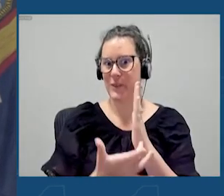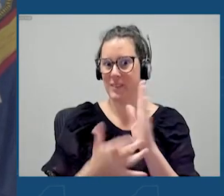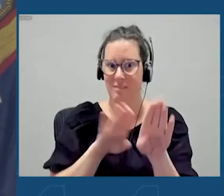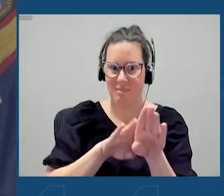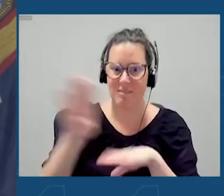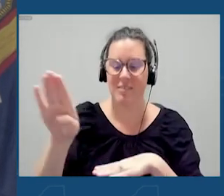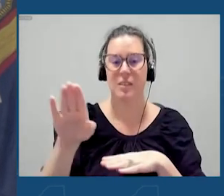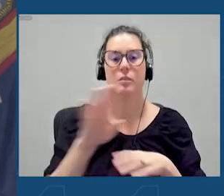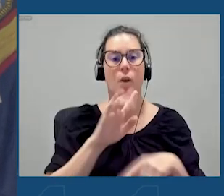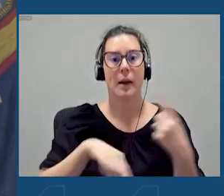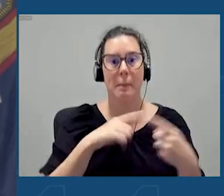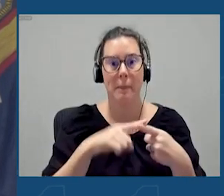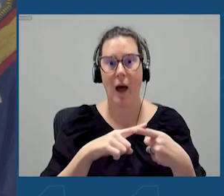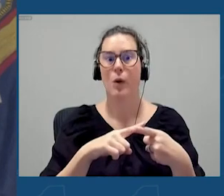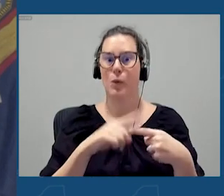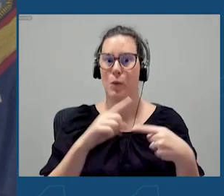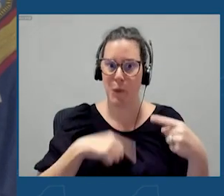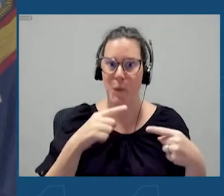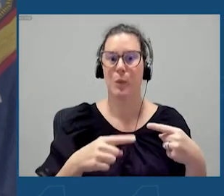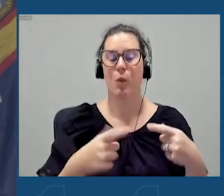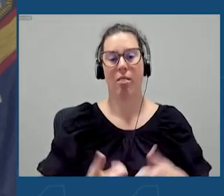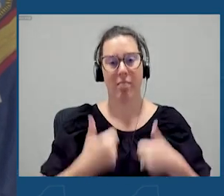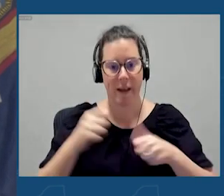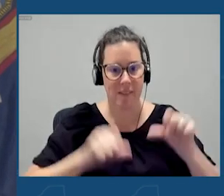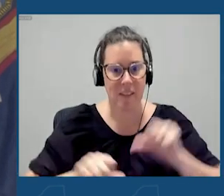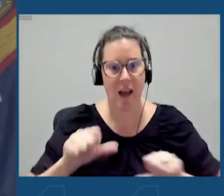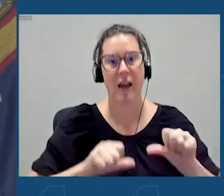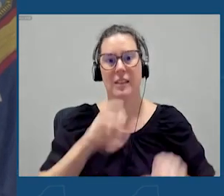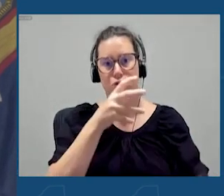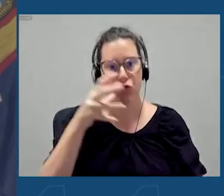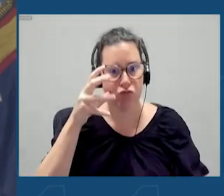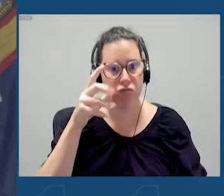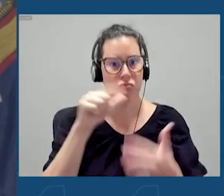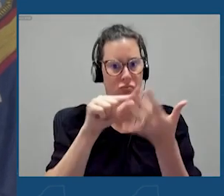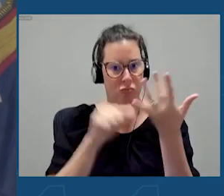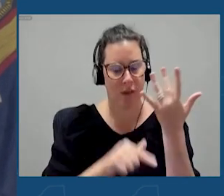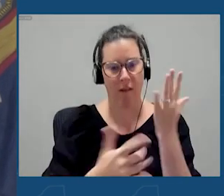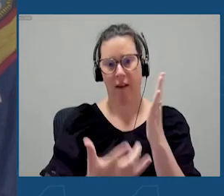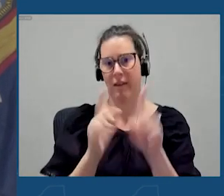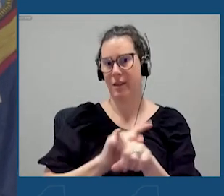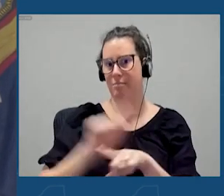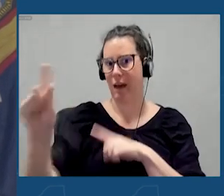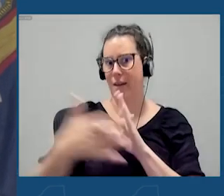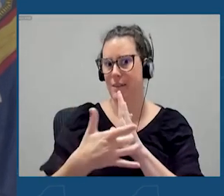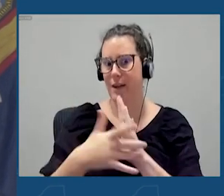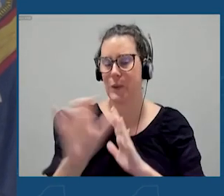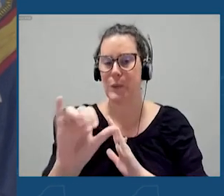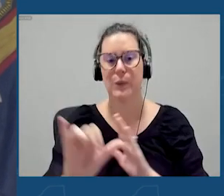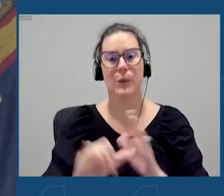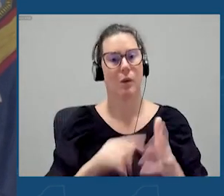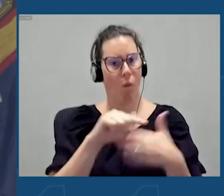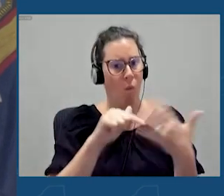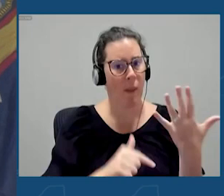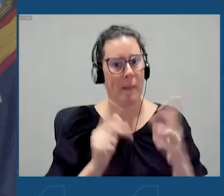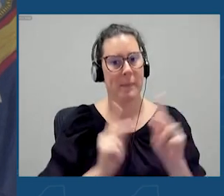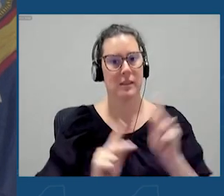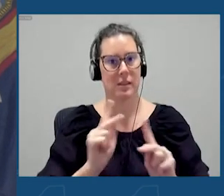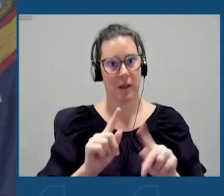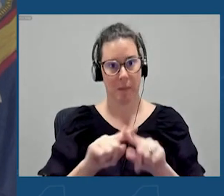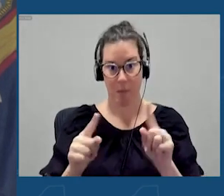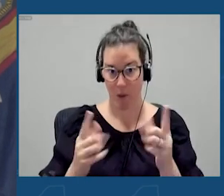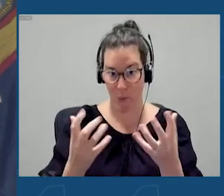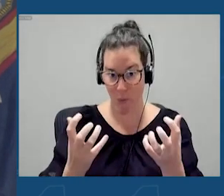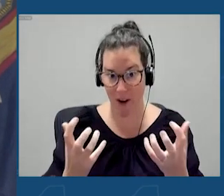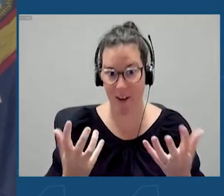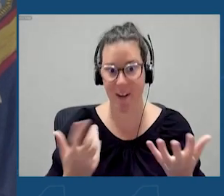renewable sciences, life sciences, agribusinesses, as well as high-tech. But the moment you've been waiting for is how much are you getting, or else